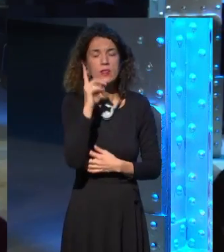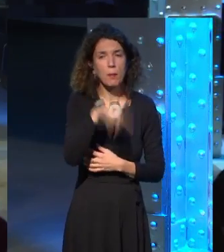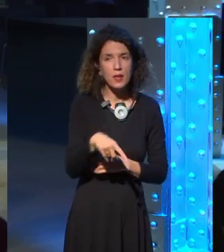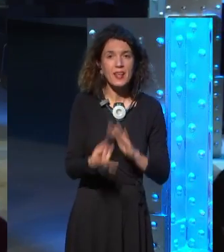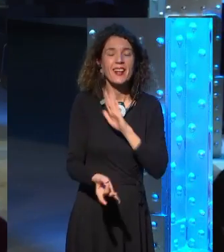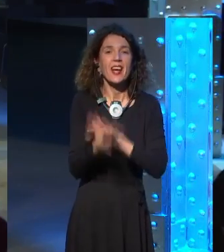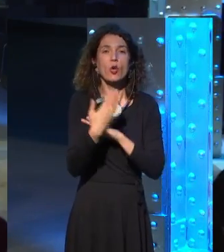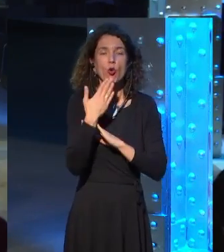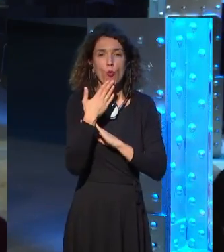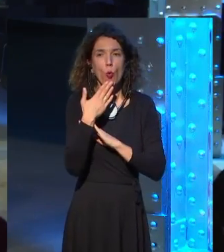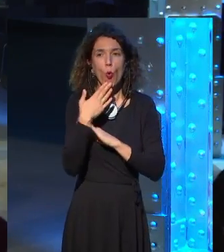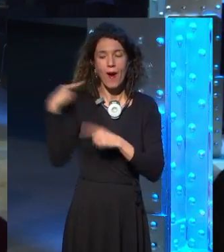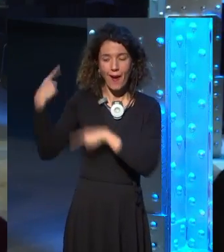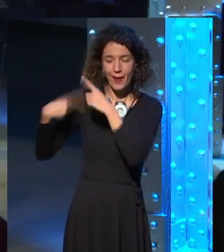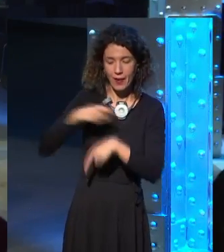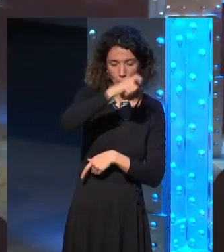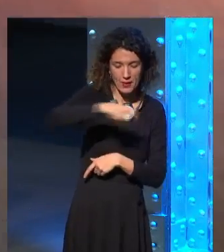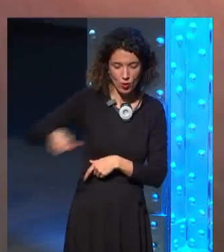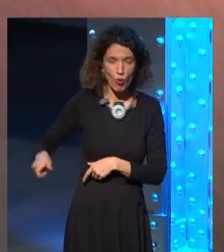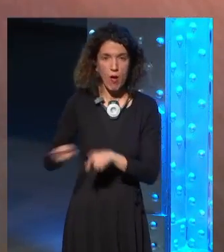promote well-being as a way of